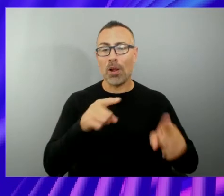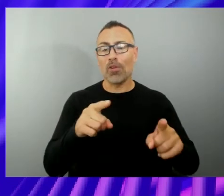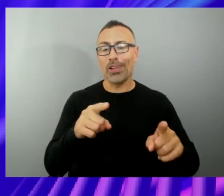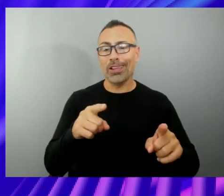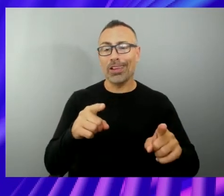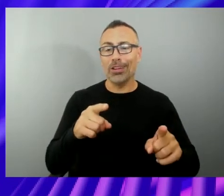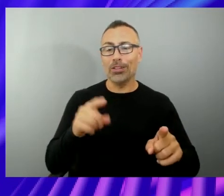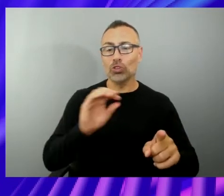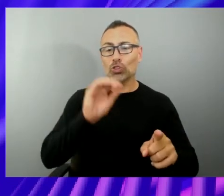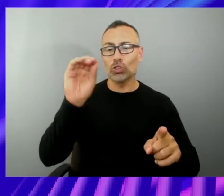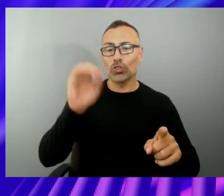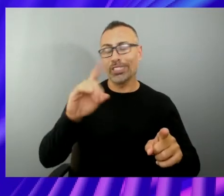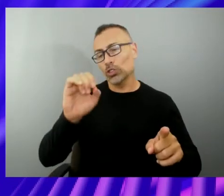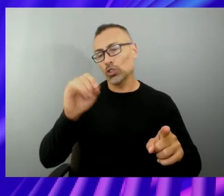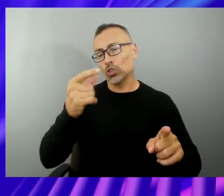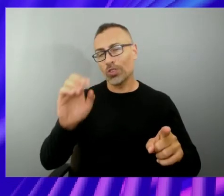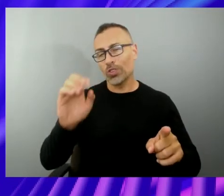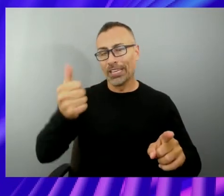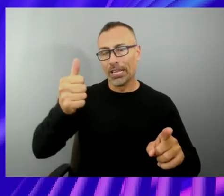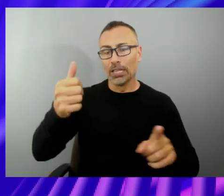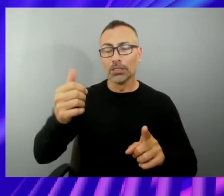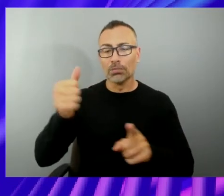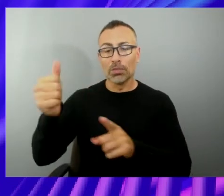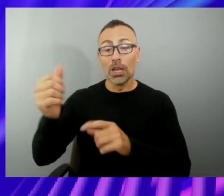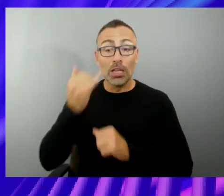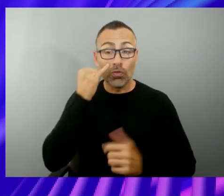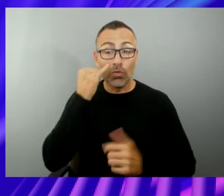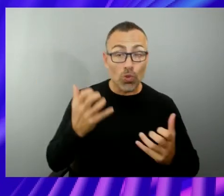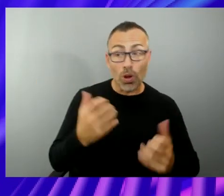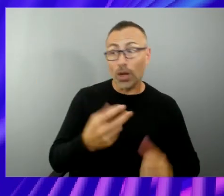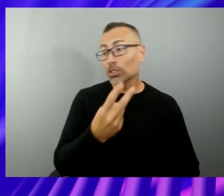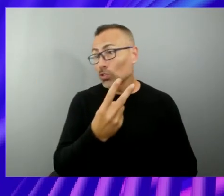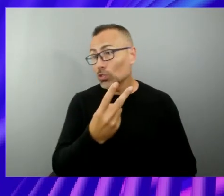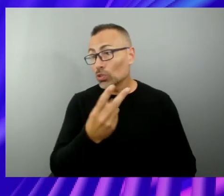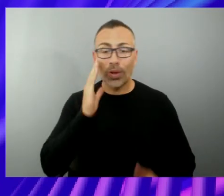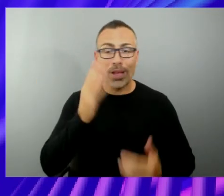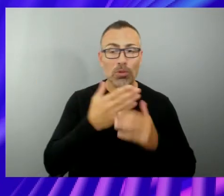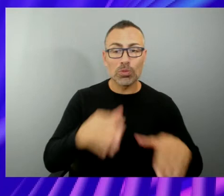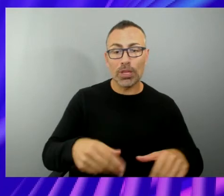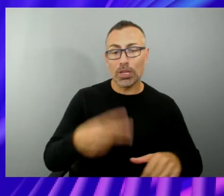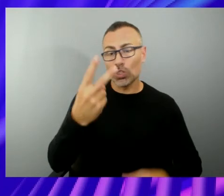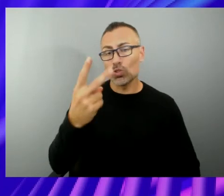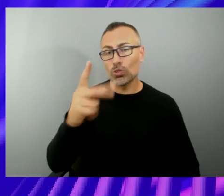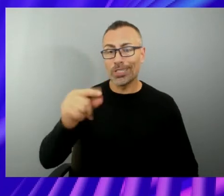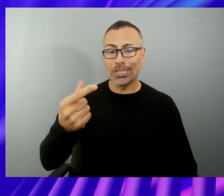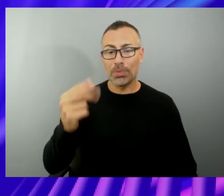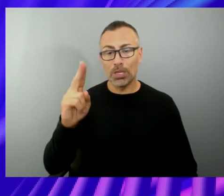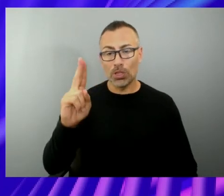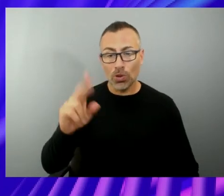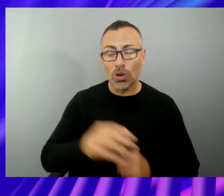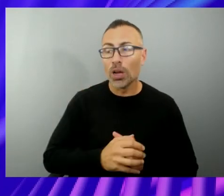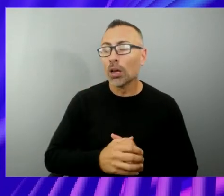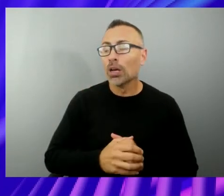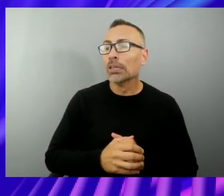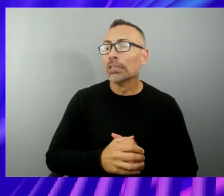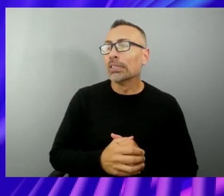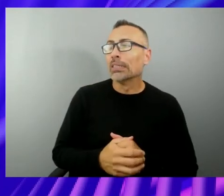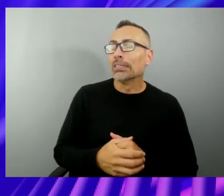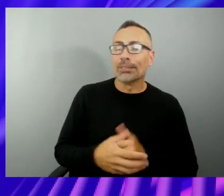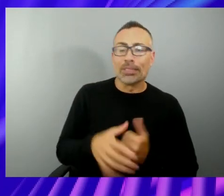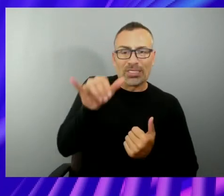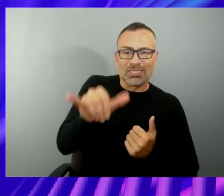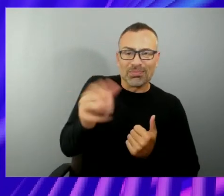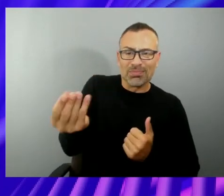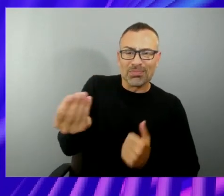like I want 2, then it will just split your layer into 2 GPUs. So that's what is provided